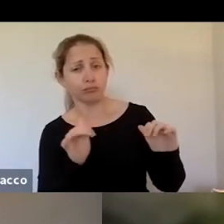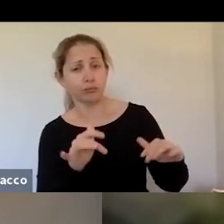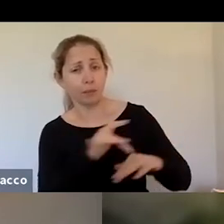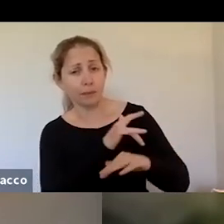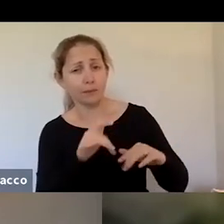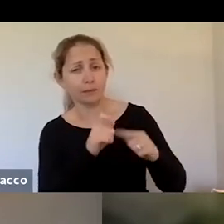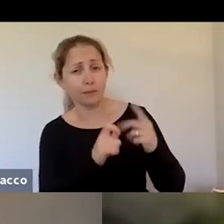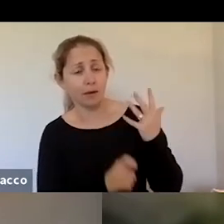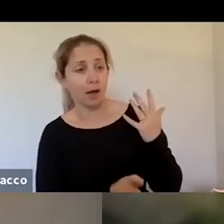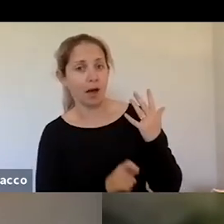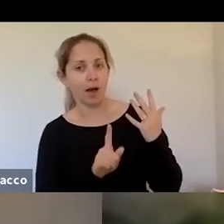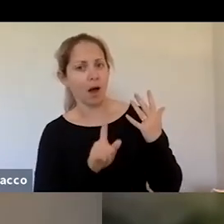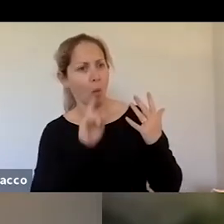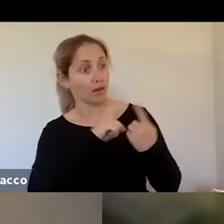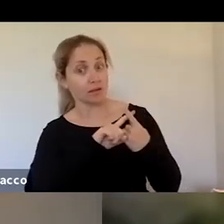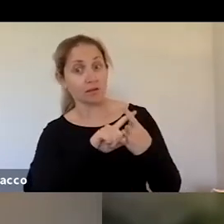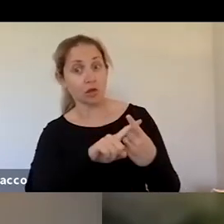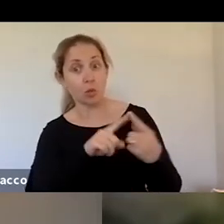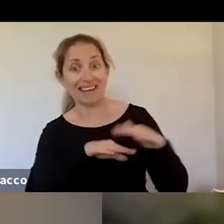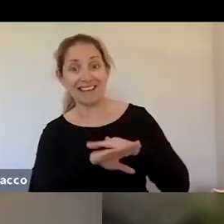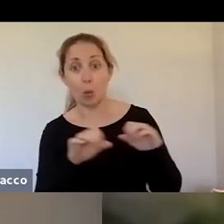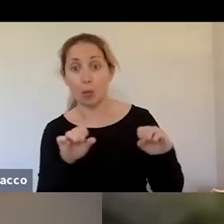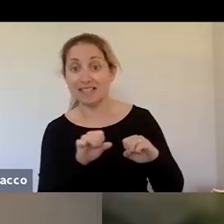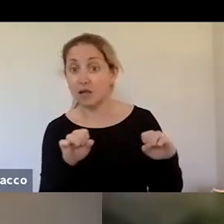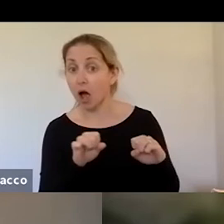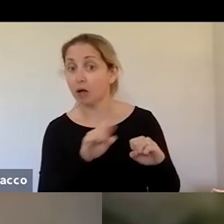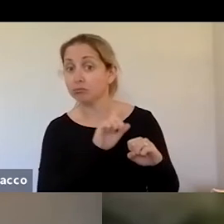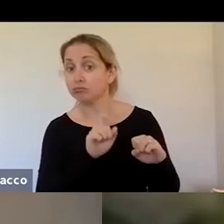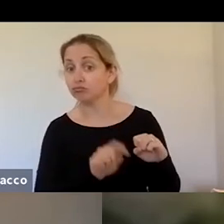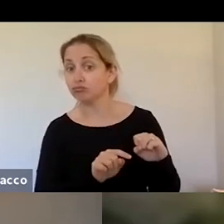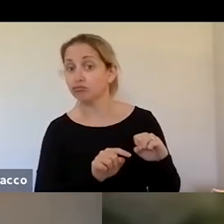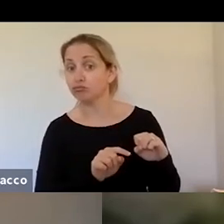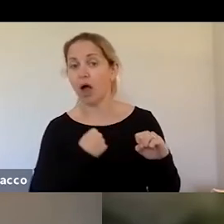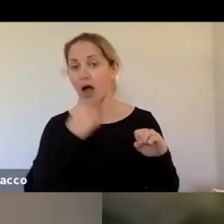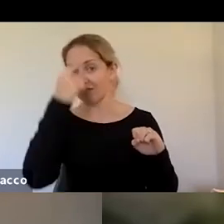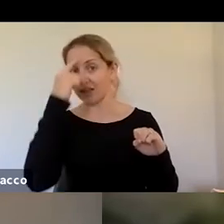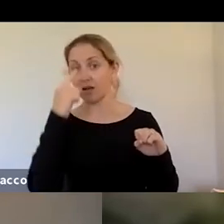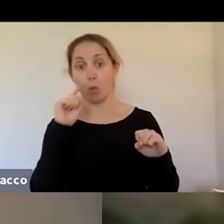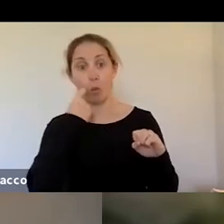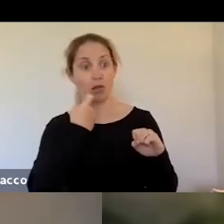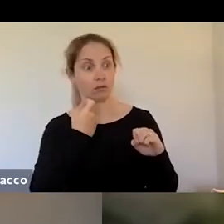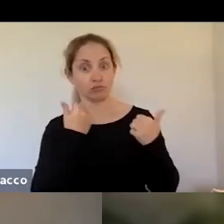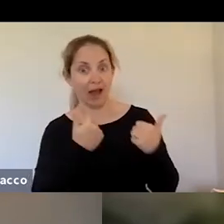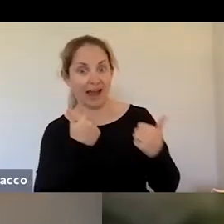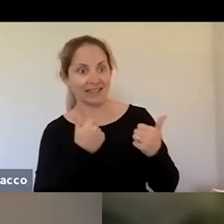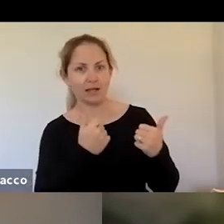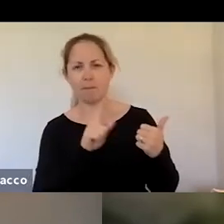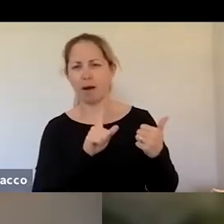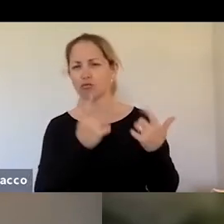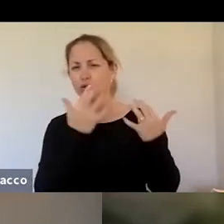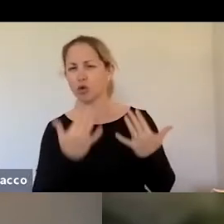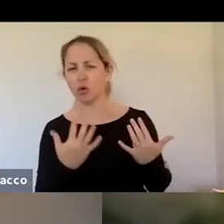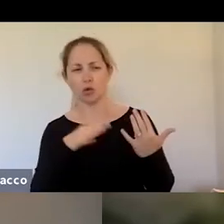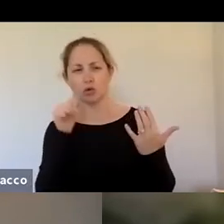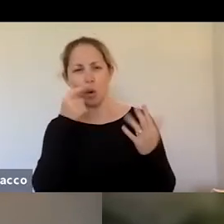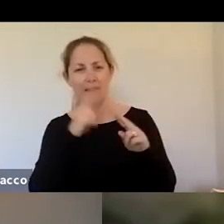people have been going out and feeling like there's a lot going on and there's a lot of people around, but whether that's actually kind of borne out in the results will be an